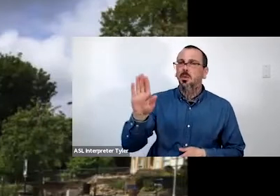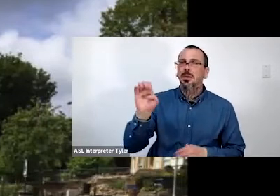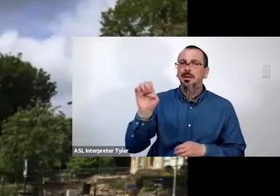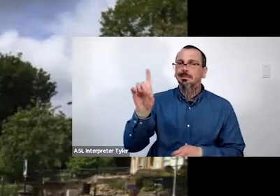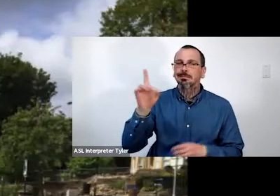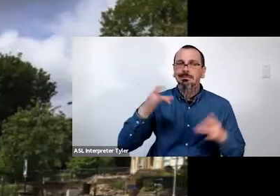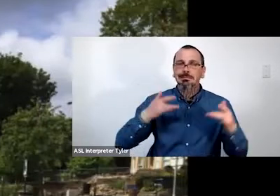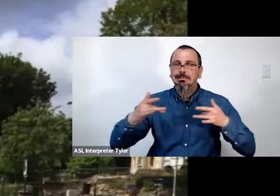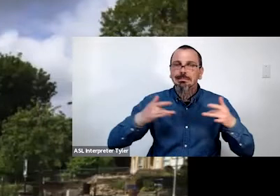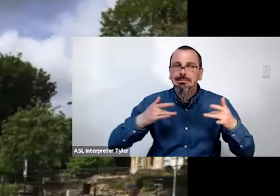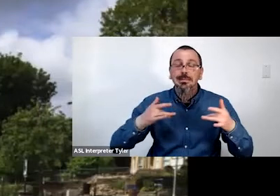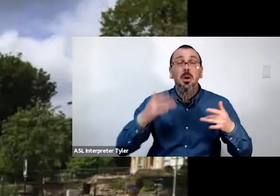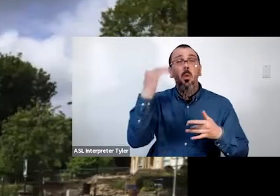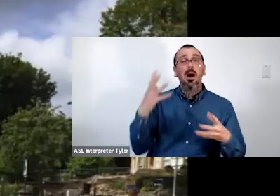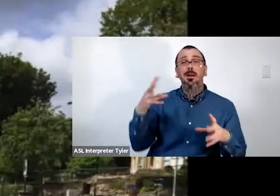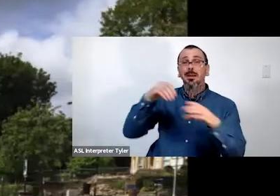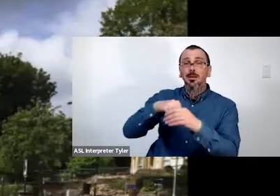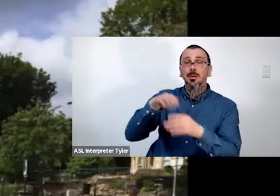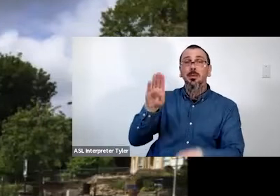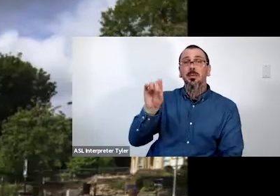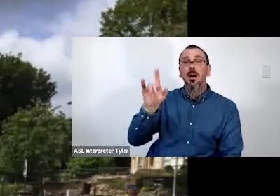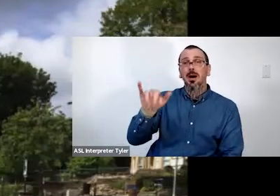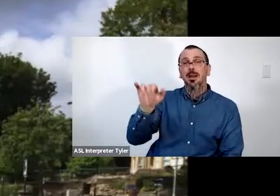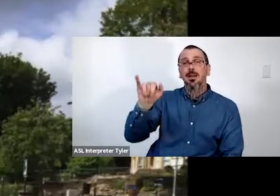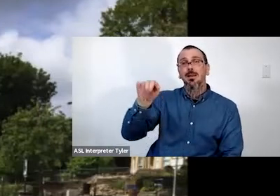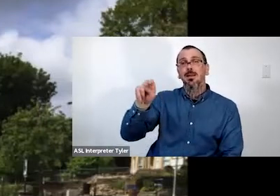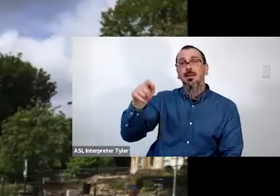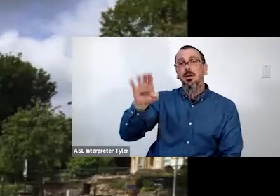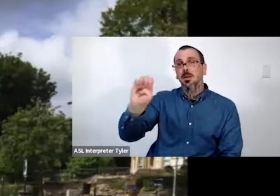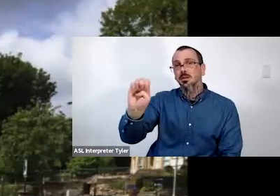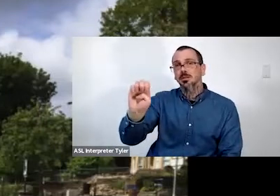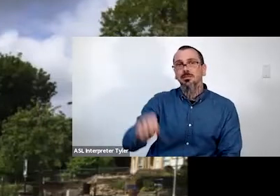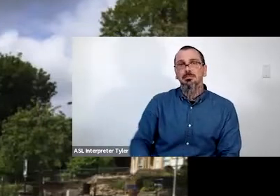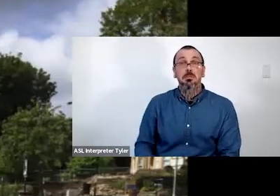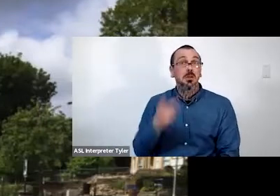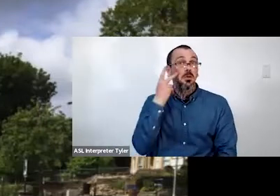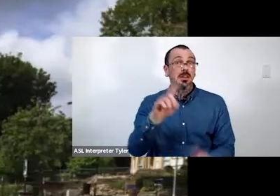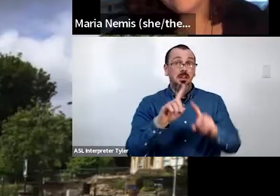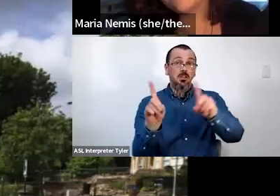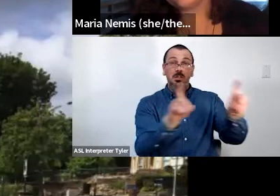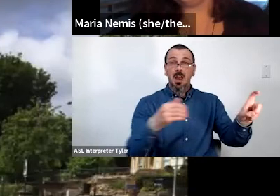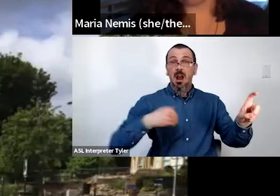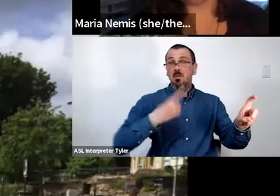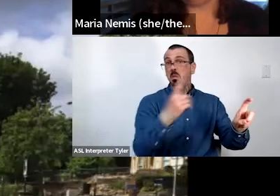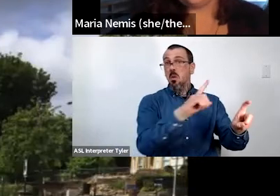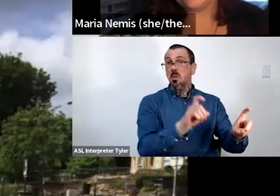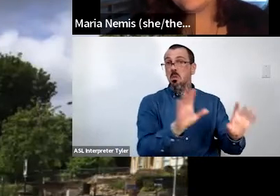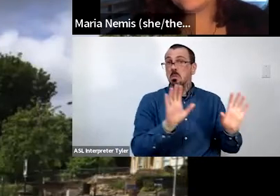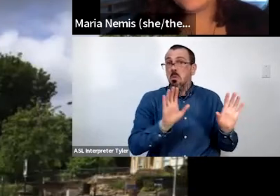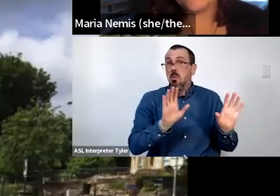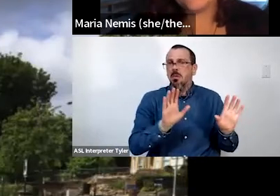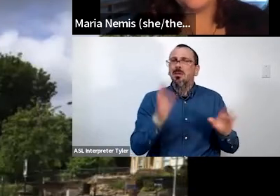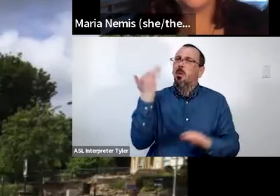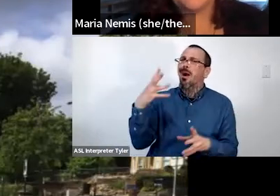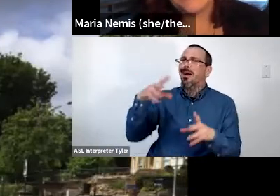concerns variable instead of only looking at the eating disorders survey item? Right. So I went